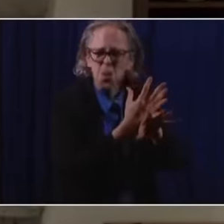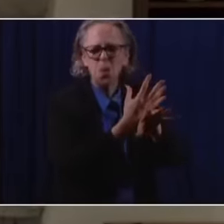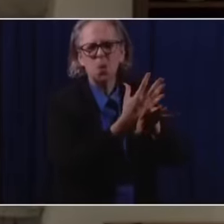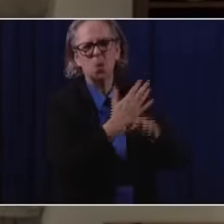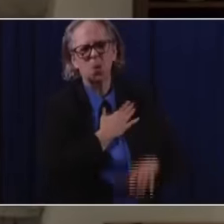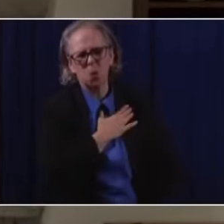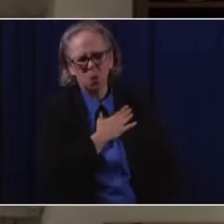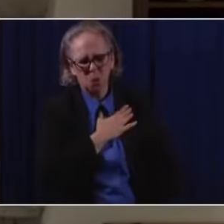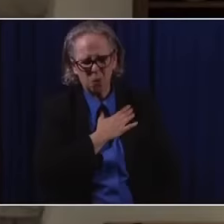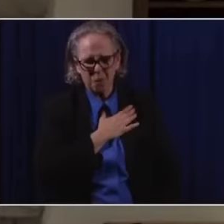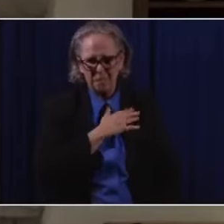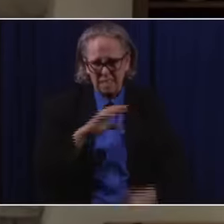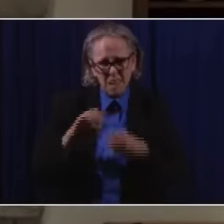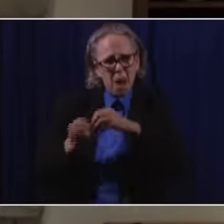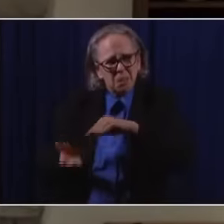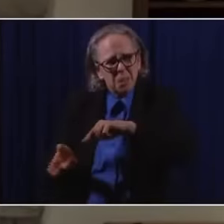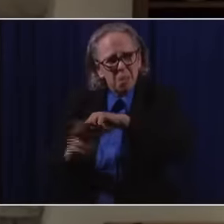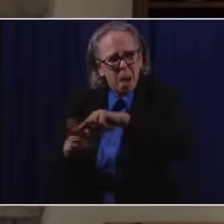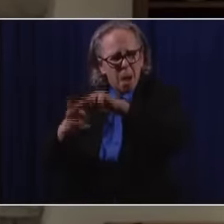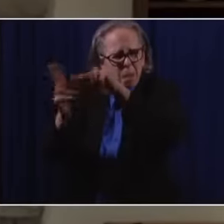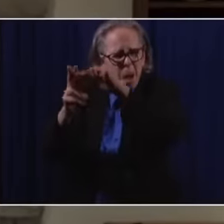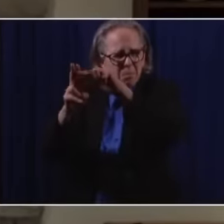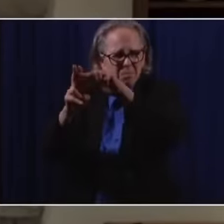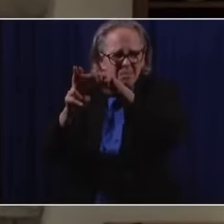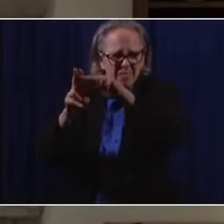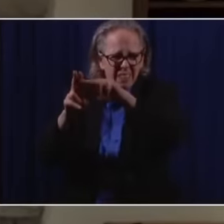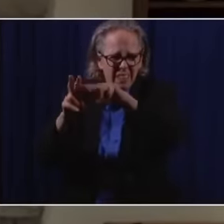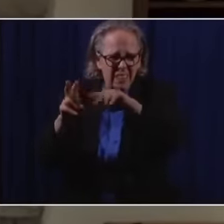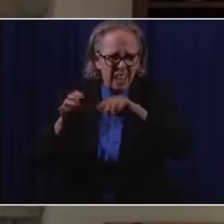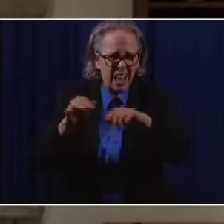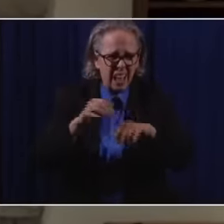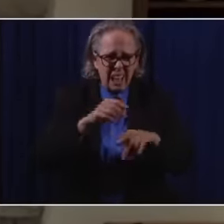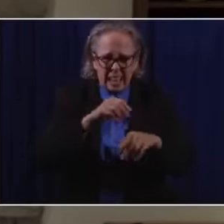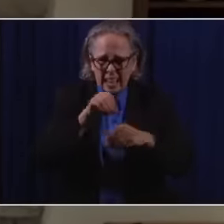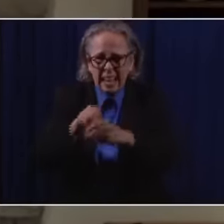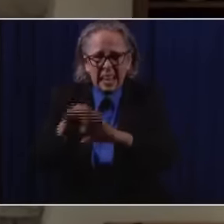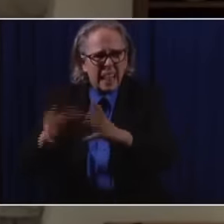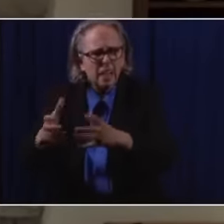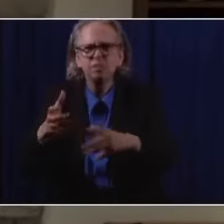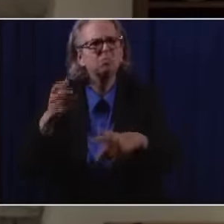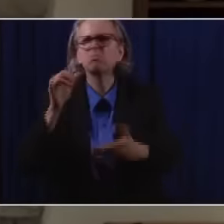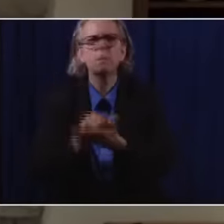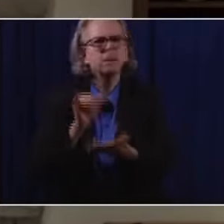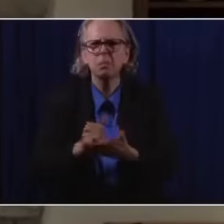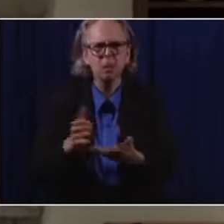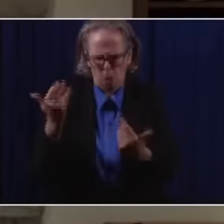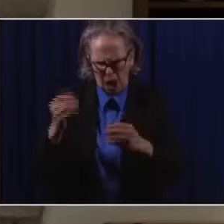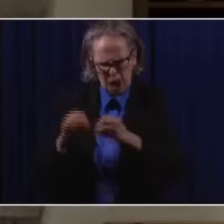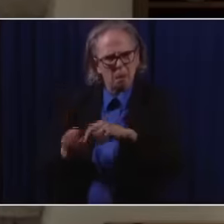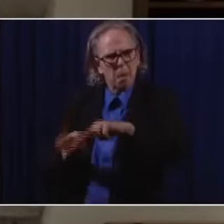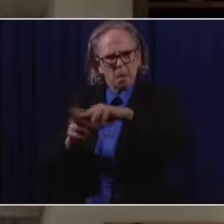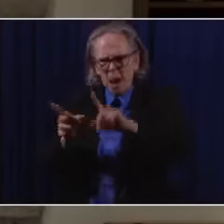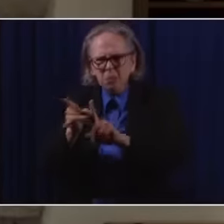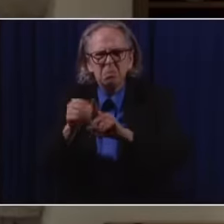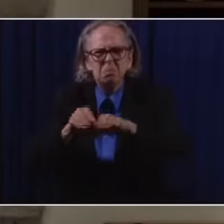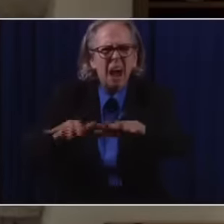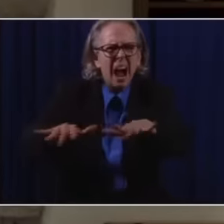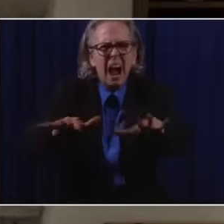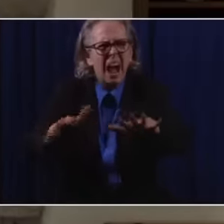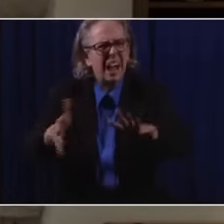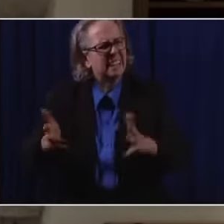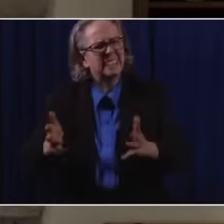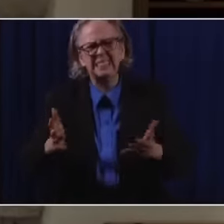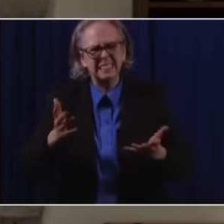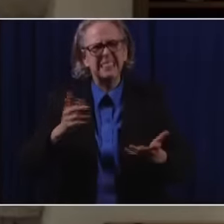schools are not going to flip back to hybrid or flip back to 5 days a week. You're starting to see them now make decisions